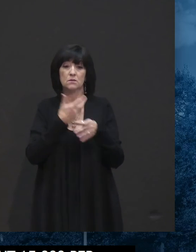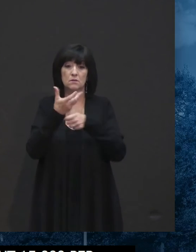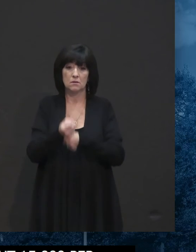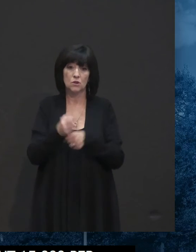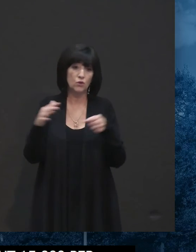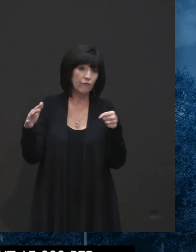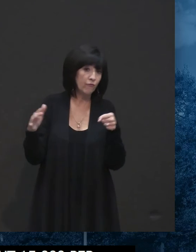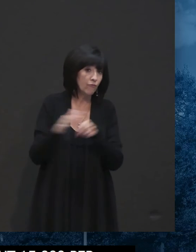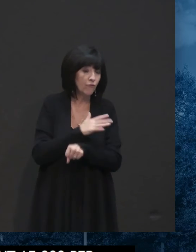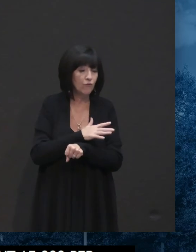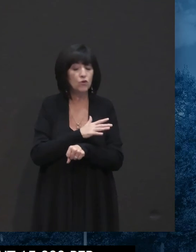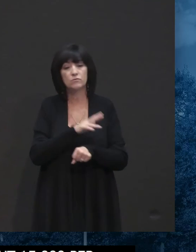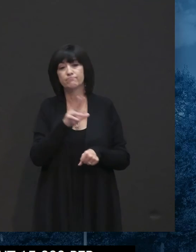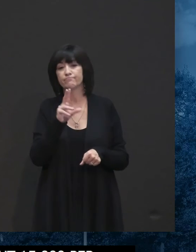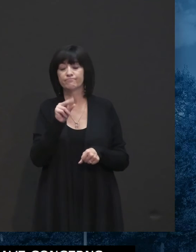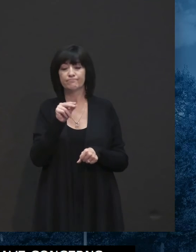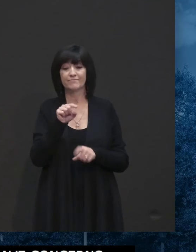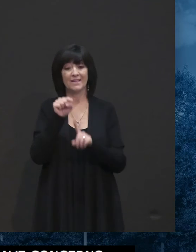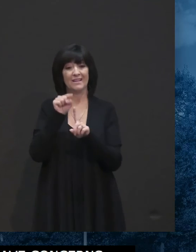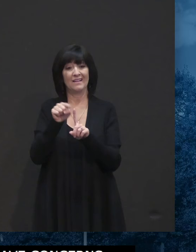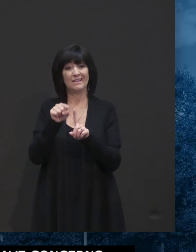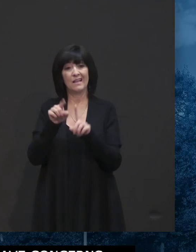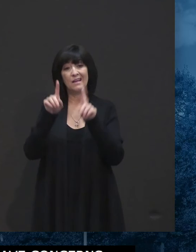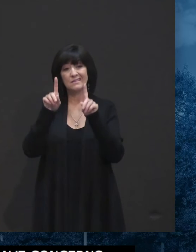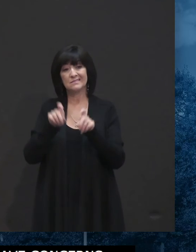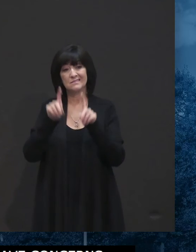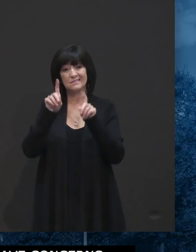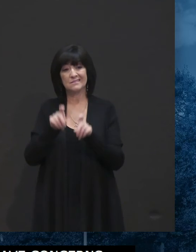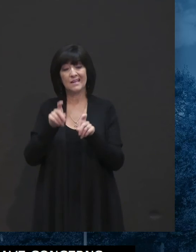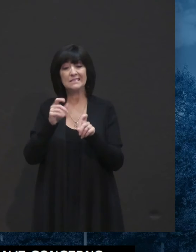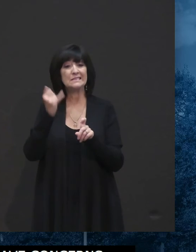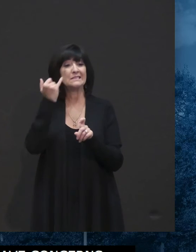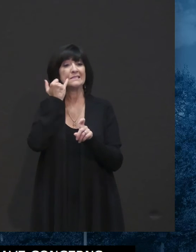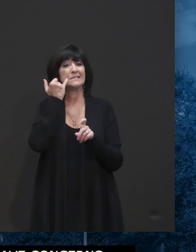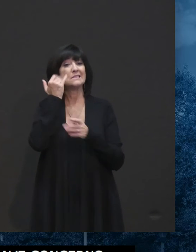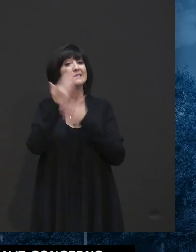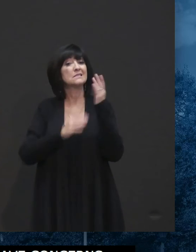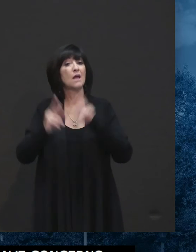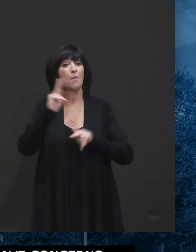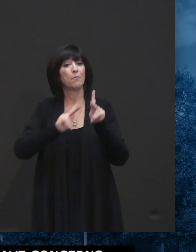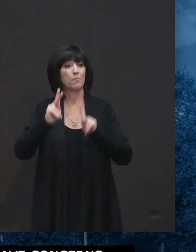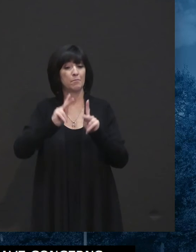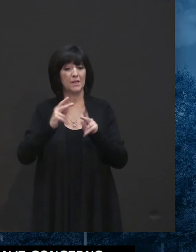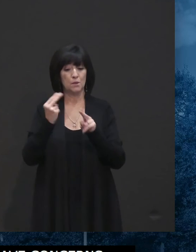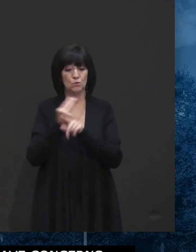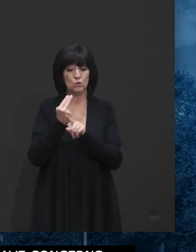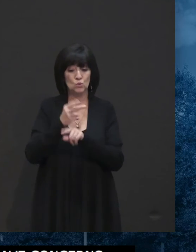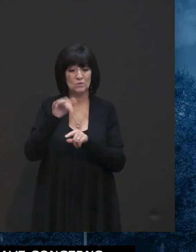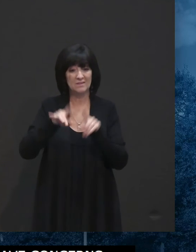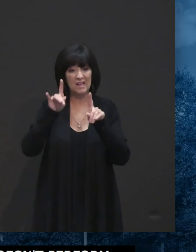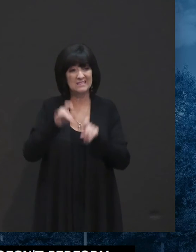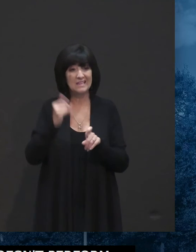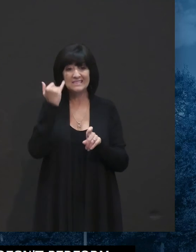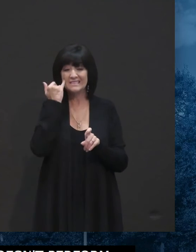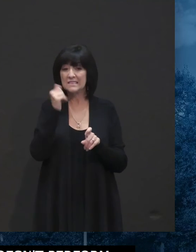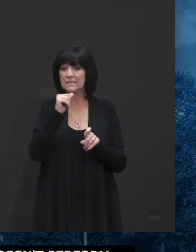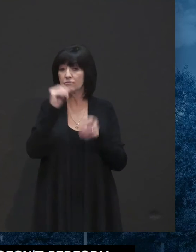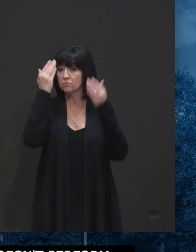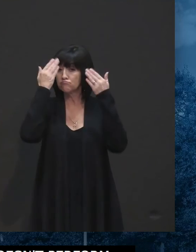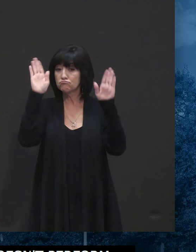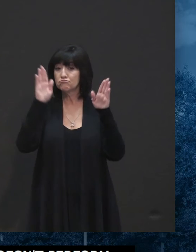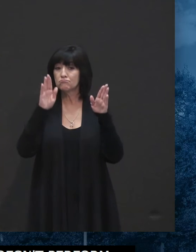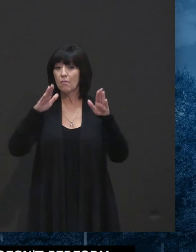perform well if the user isn't well trained. We get false positives from this test that